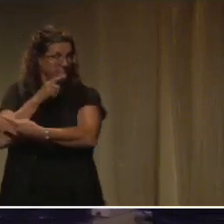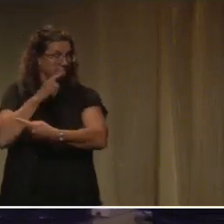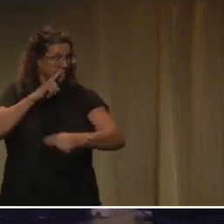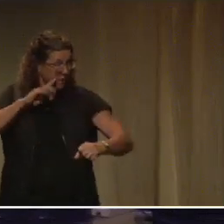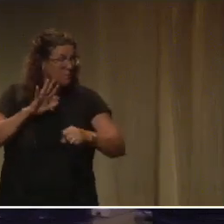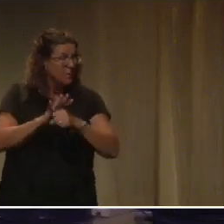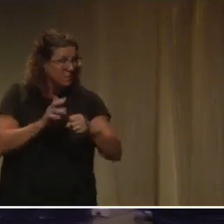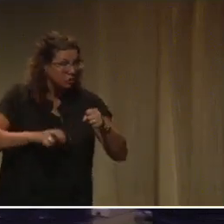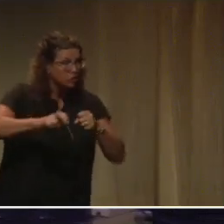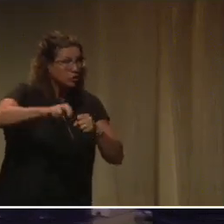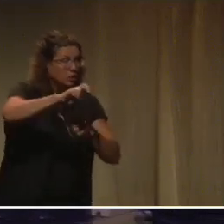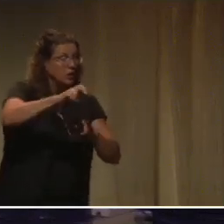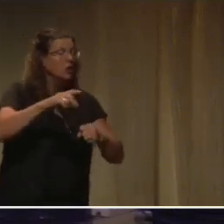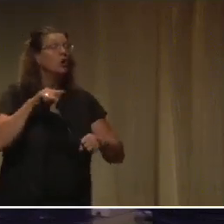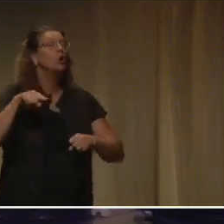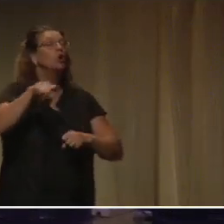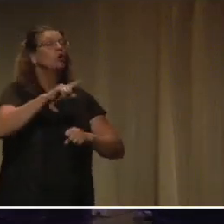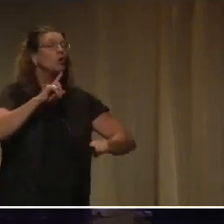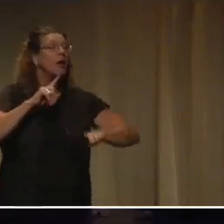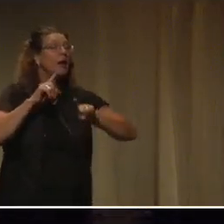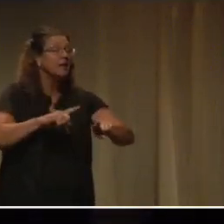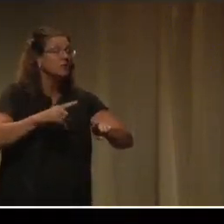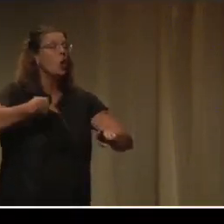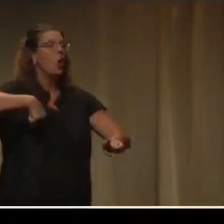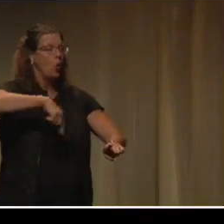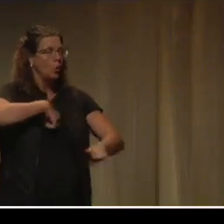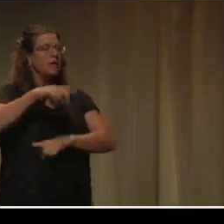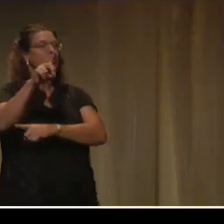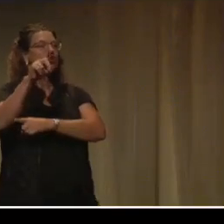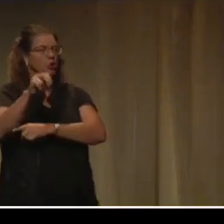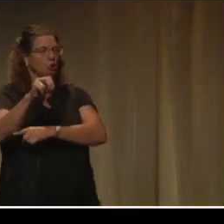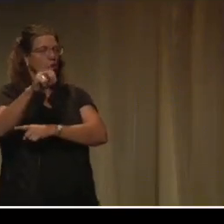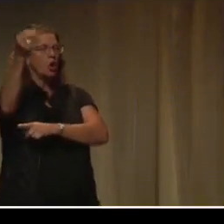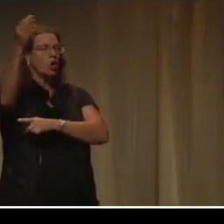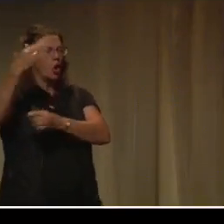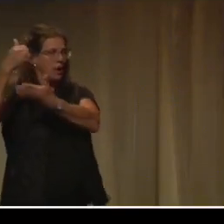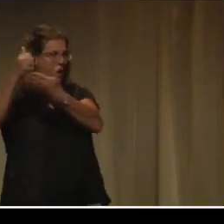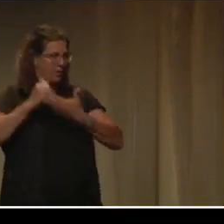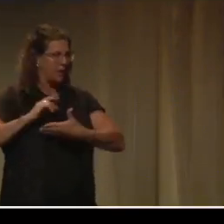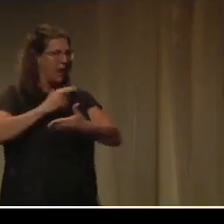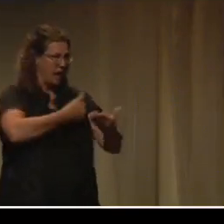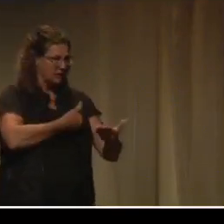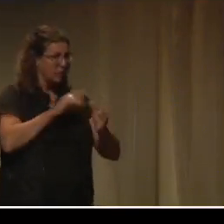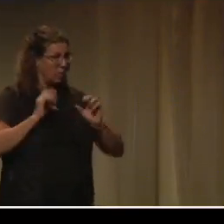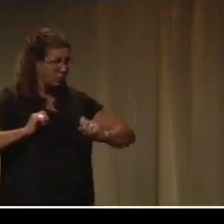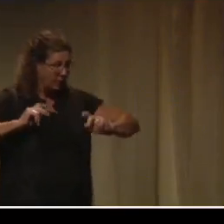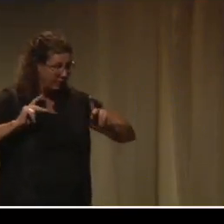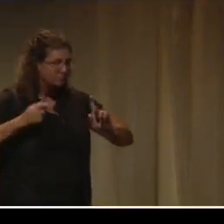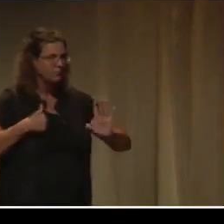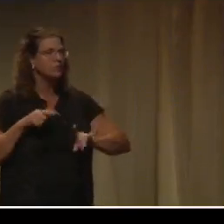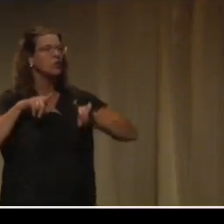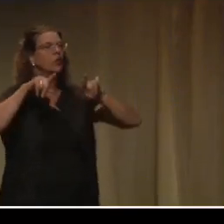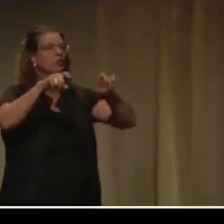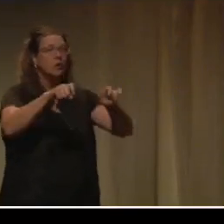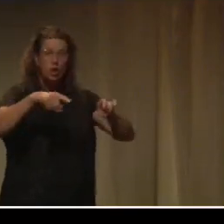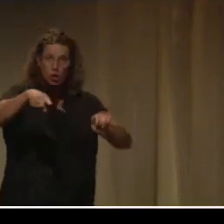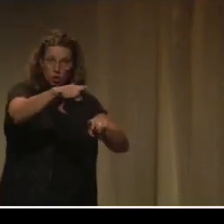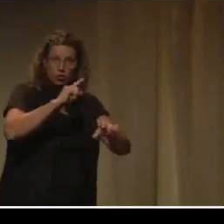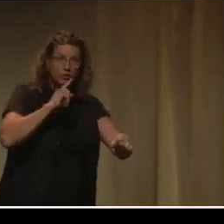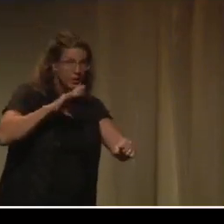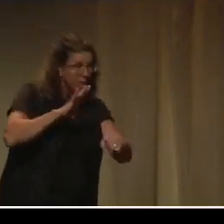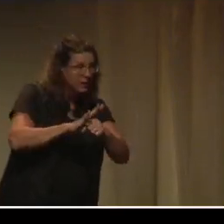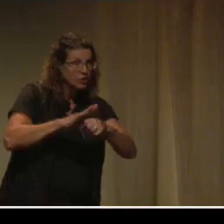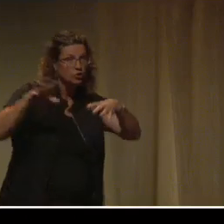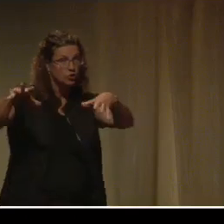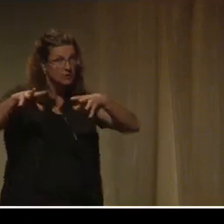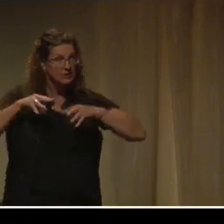together by answering the following question: we do, God helping us. So do you, as a congregation, commit to receiving Scott as a